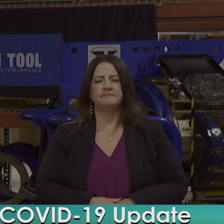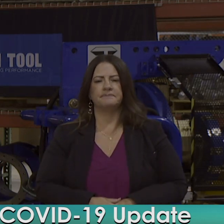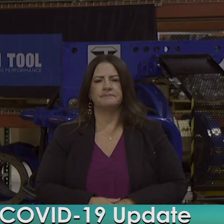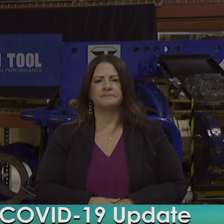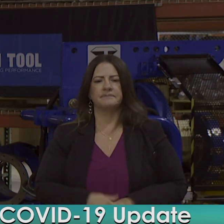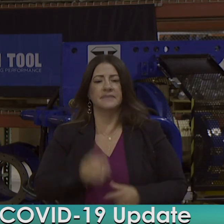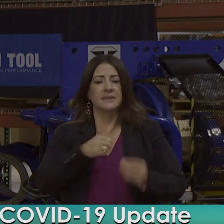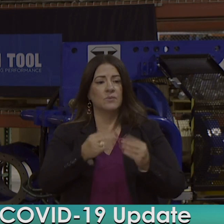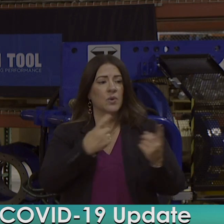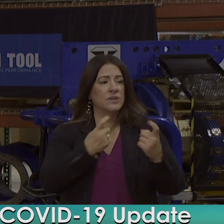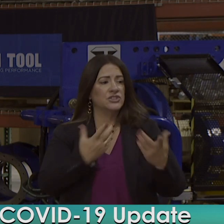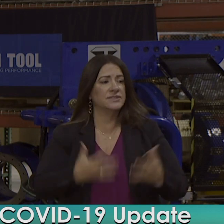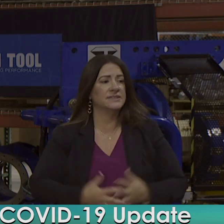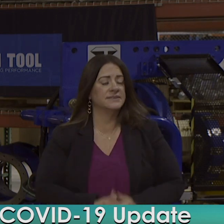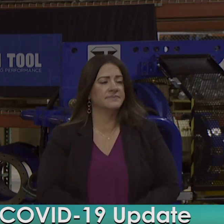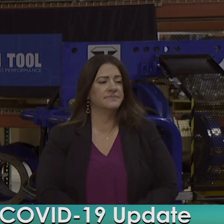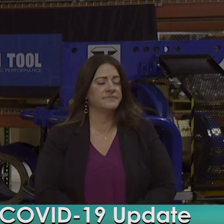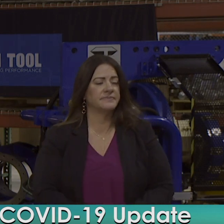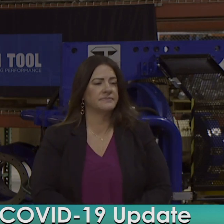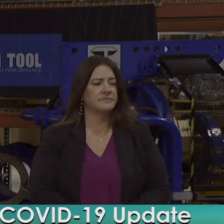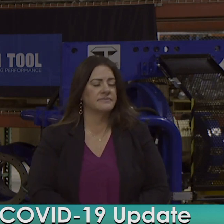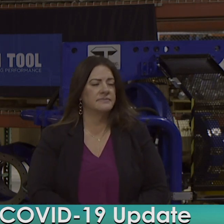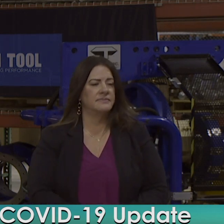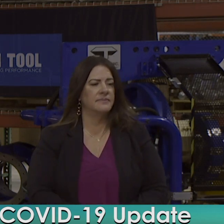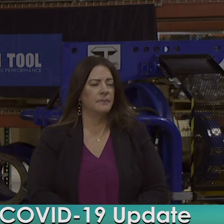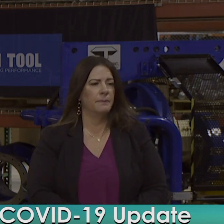Any other questions?